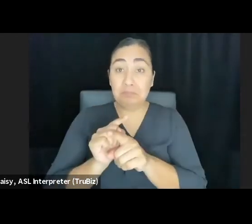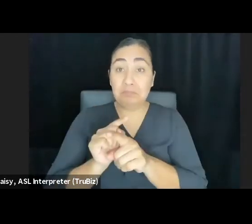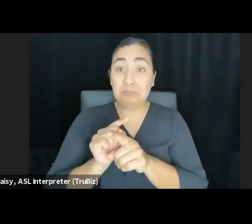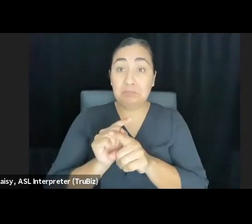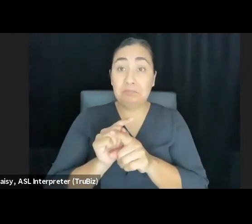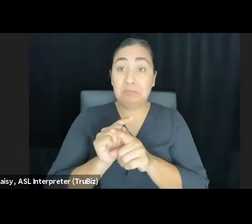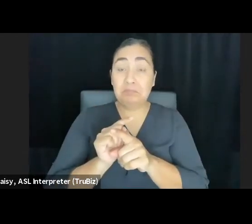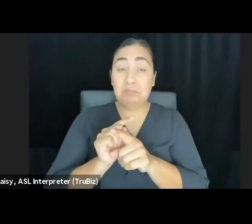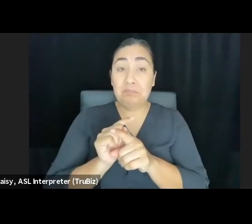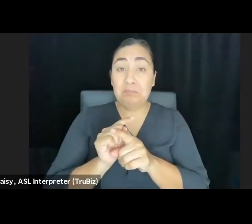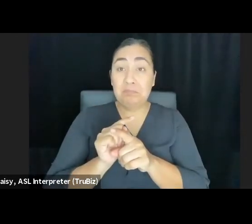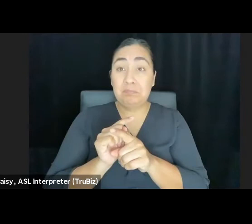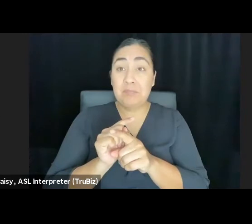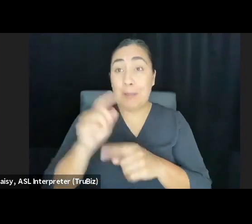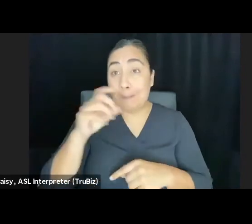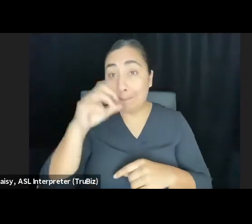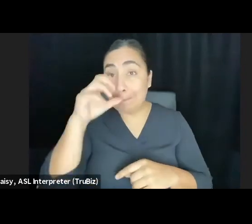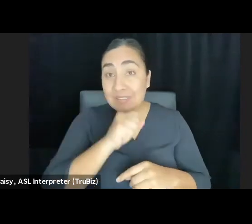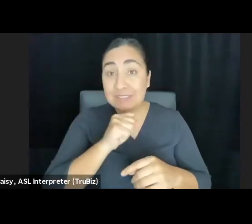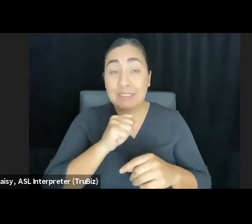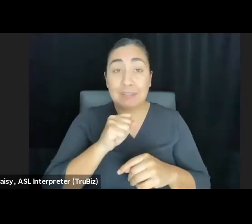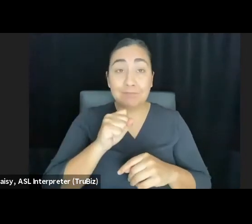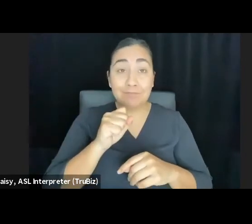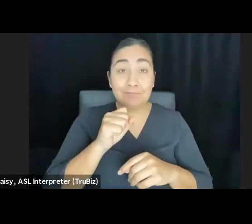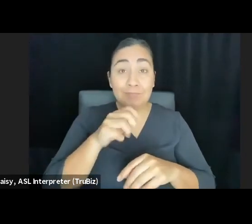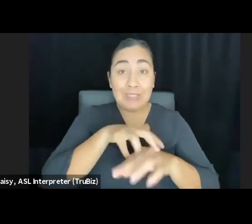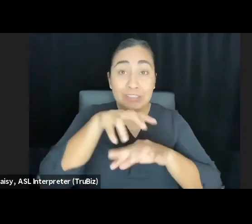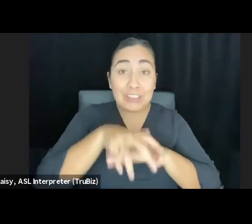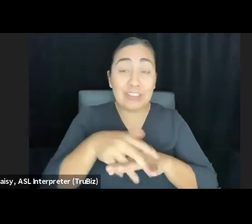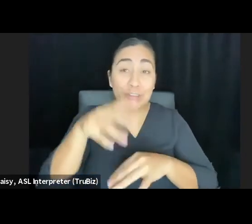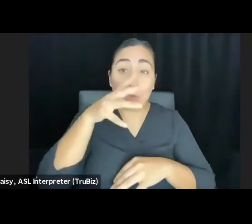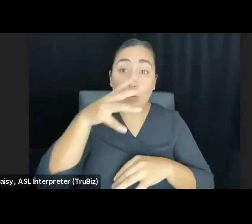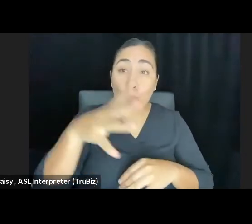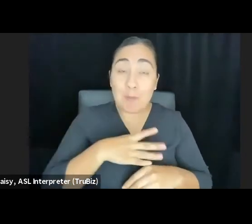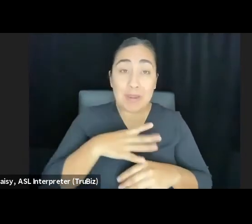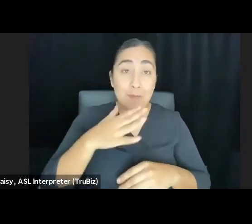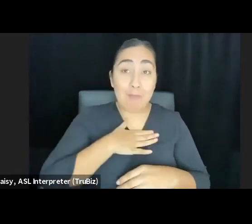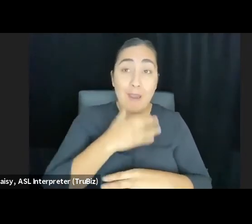which I did have a booth that was manned by